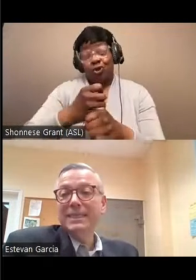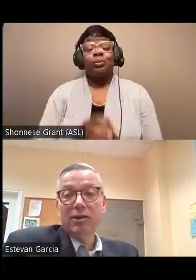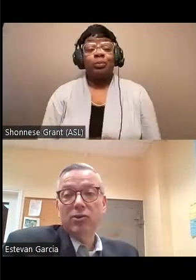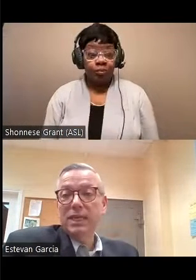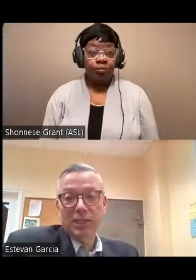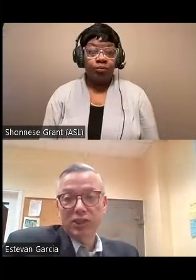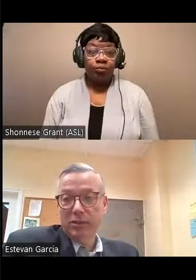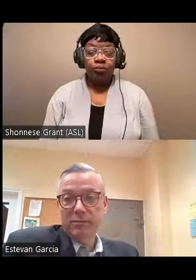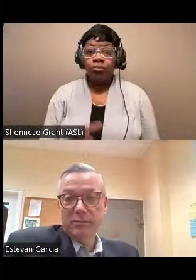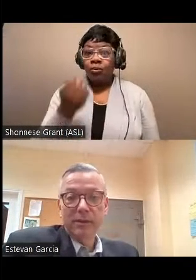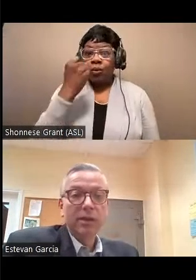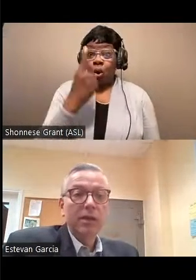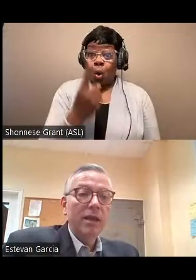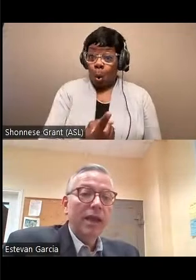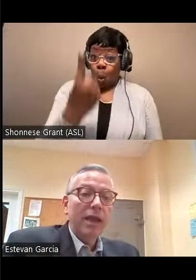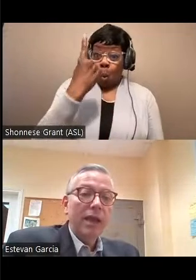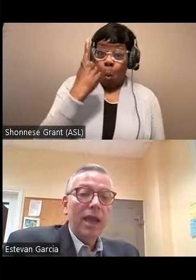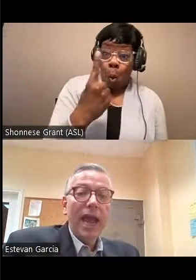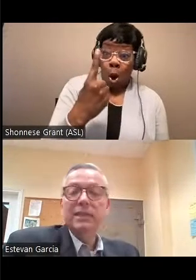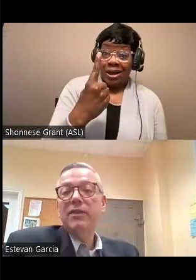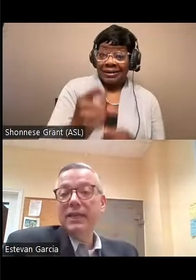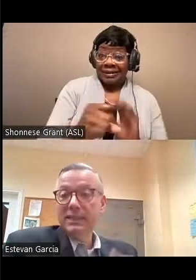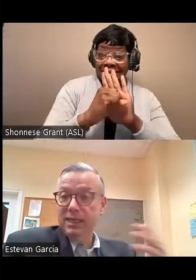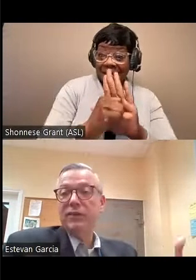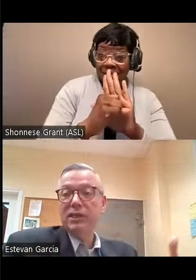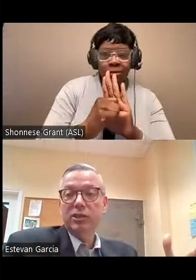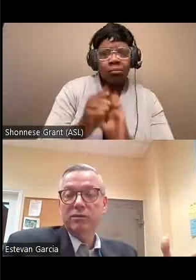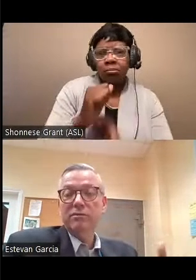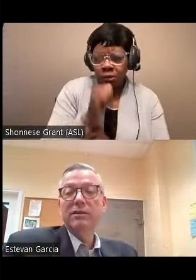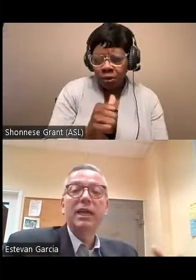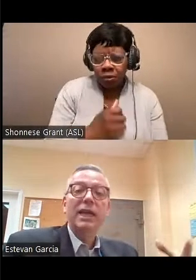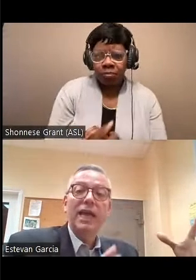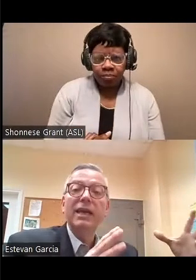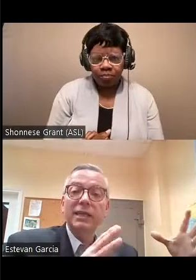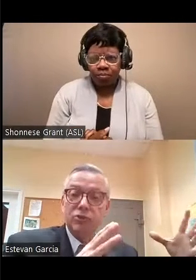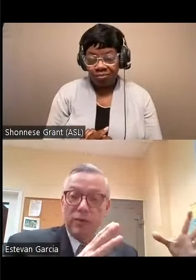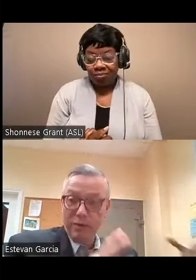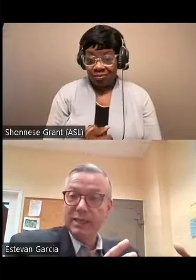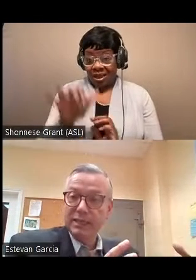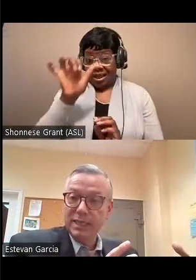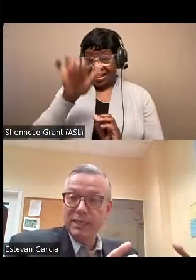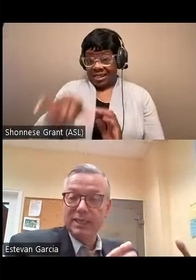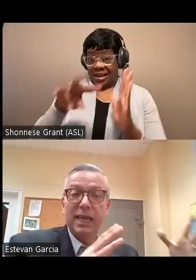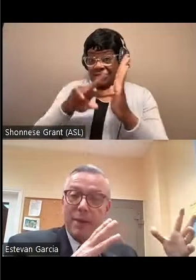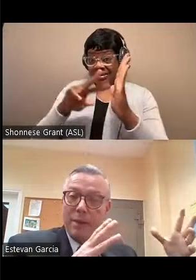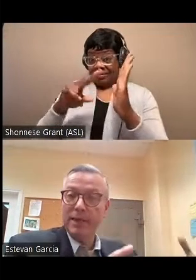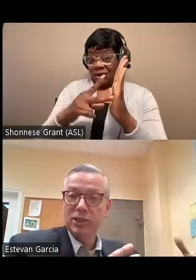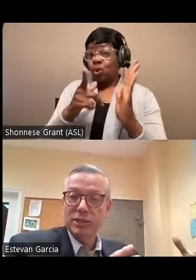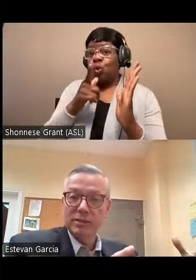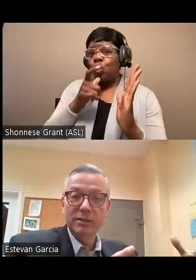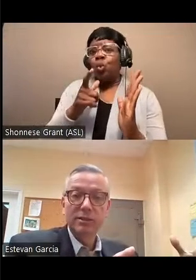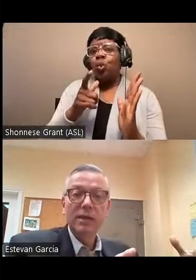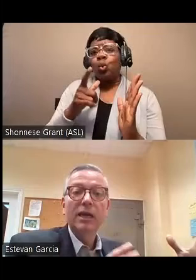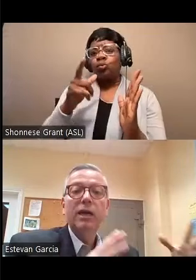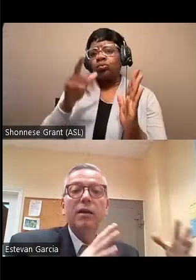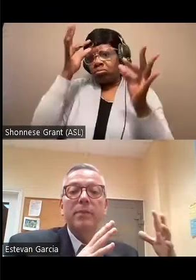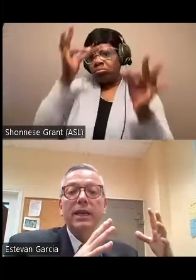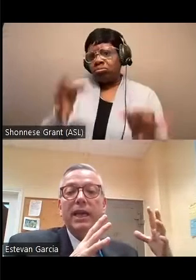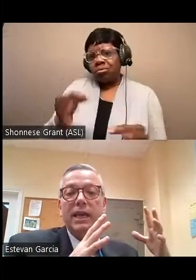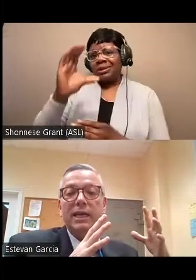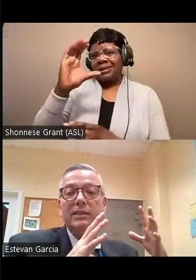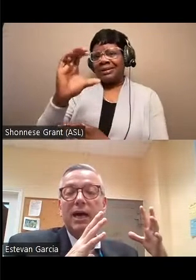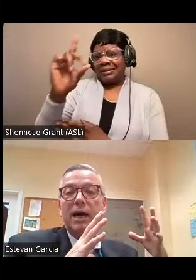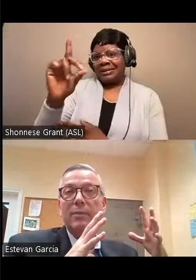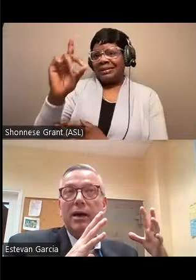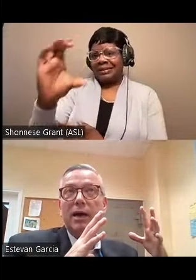It's not a single condition. And this definition, again, is driven by the CDC and by patients, but